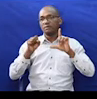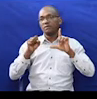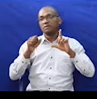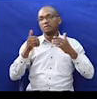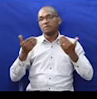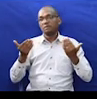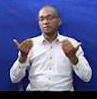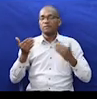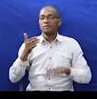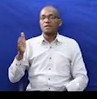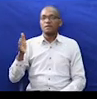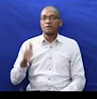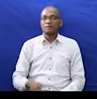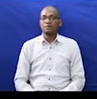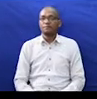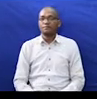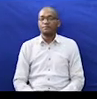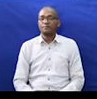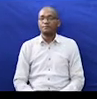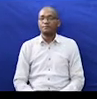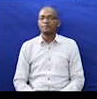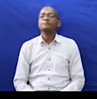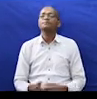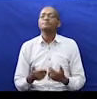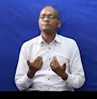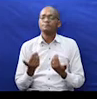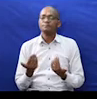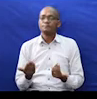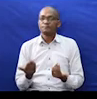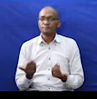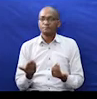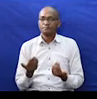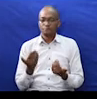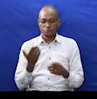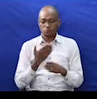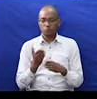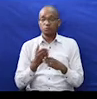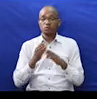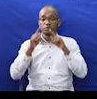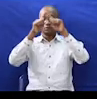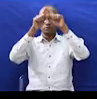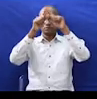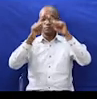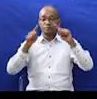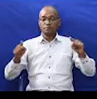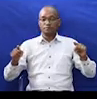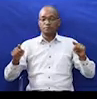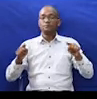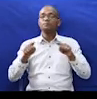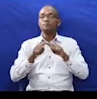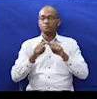opposite side. Again, by taking the triangle, the right angle triangles, now we